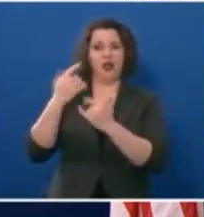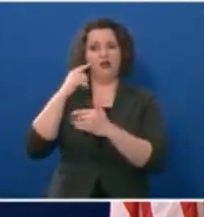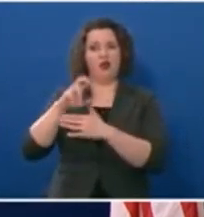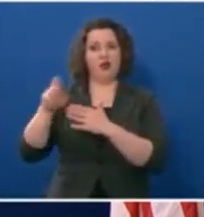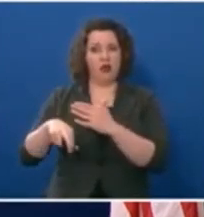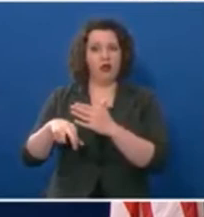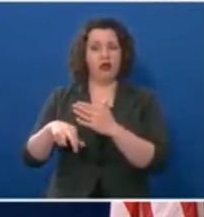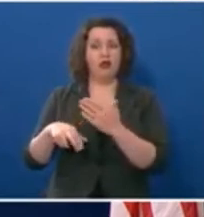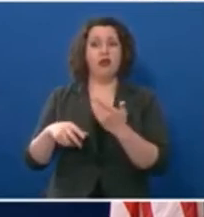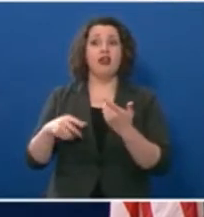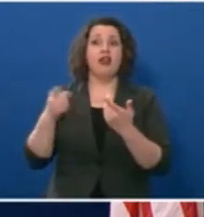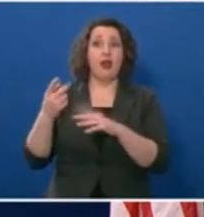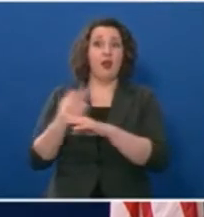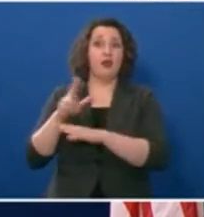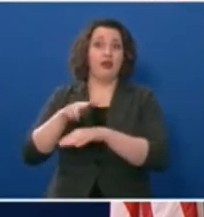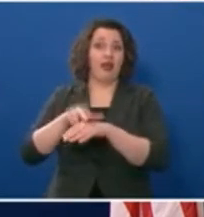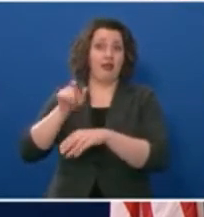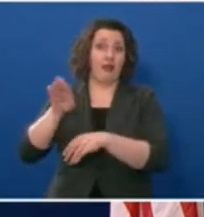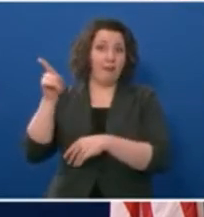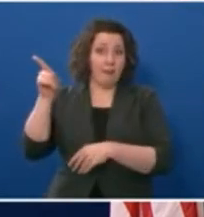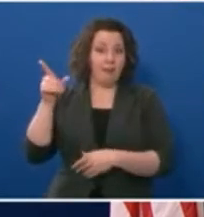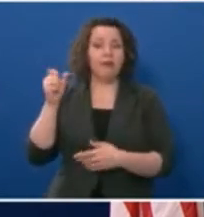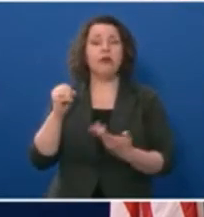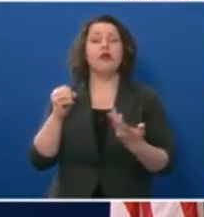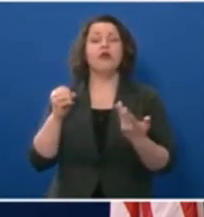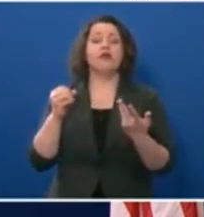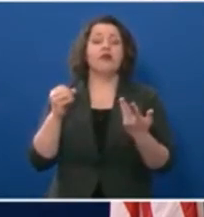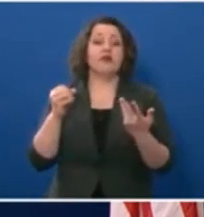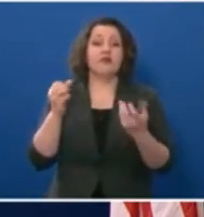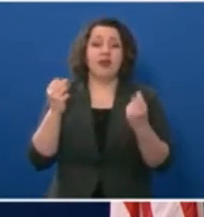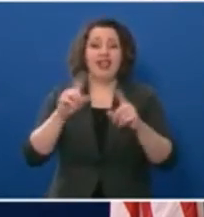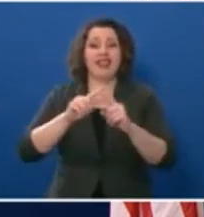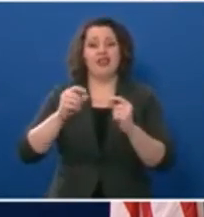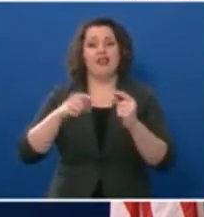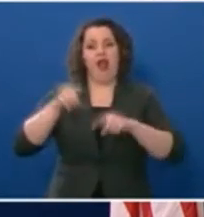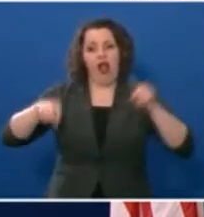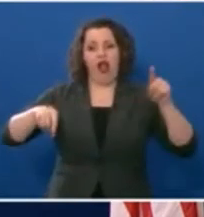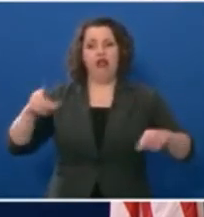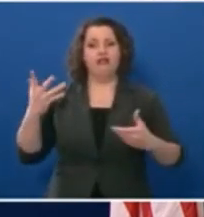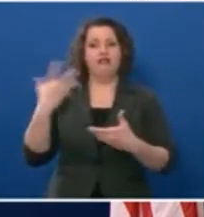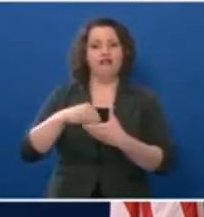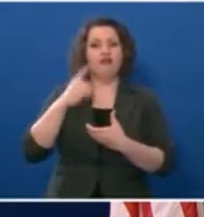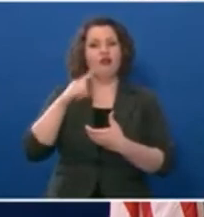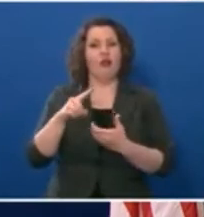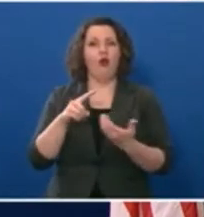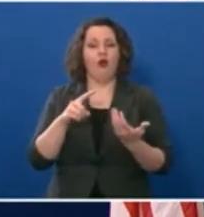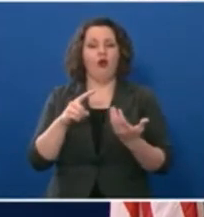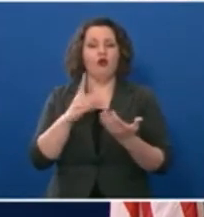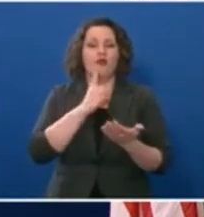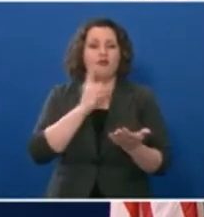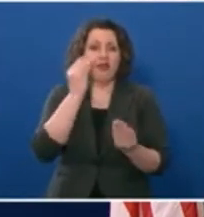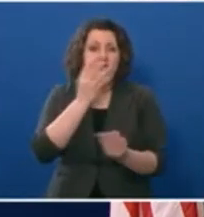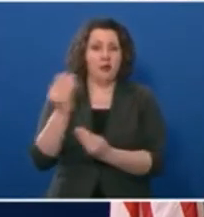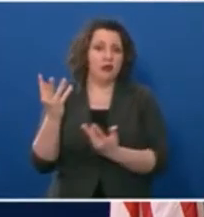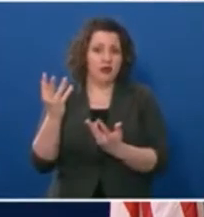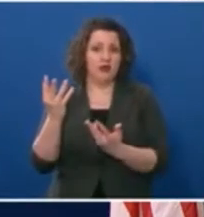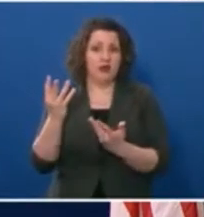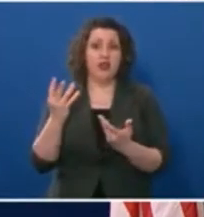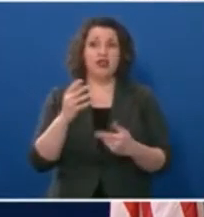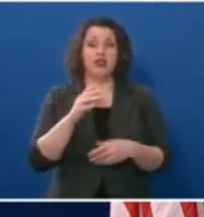lab. So there are a lot of variables that goes into the information that is being collected at the Department of Public